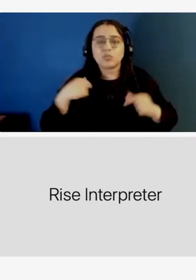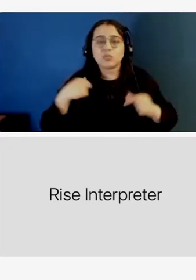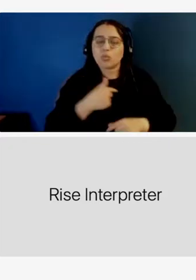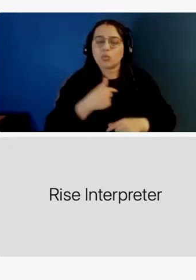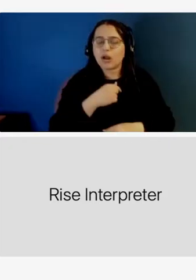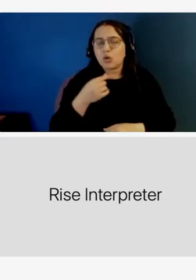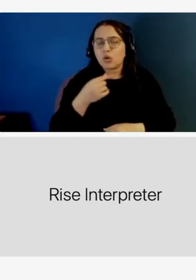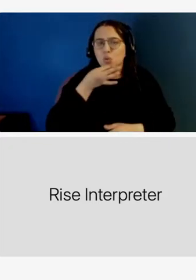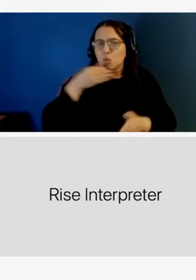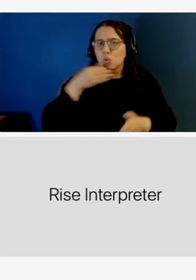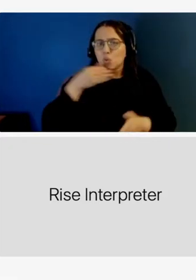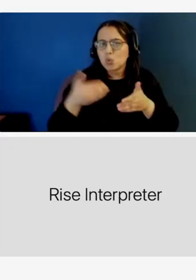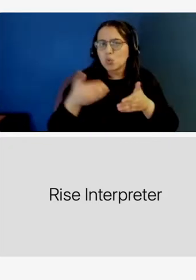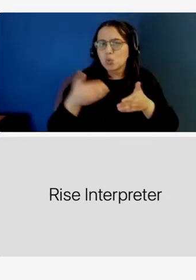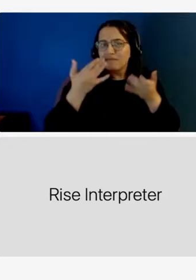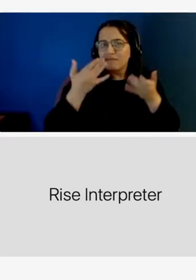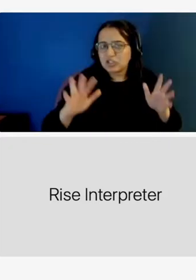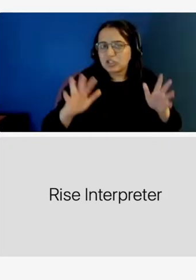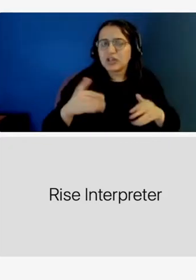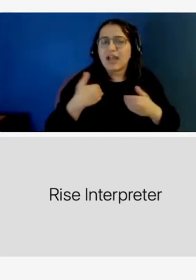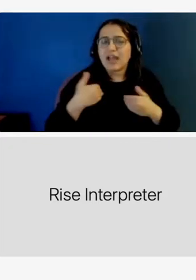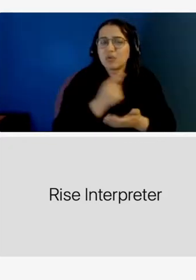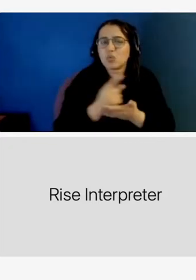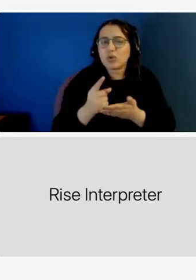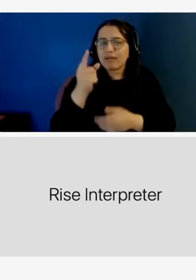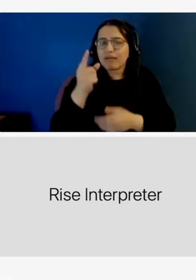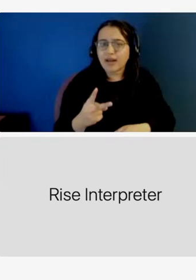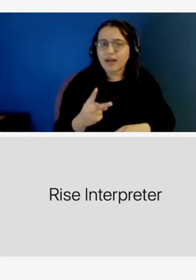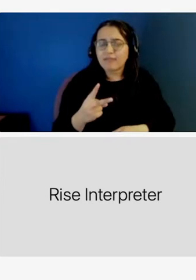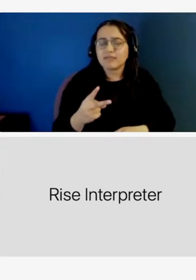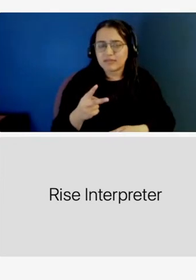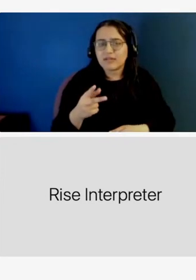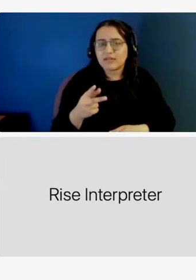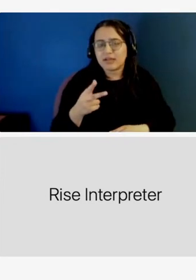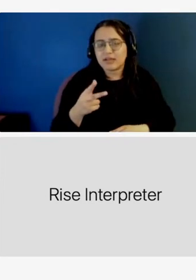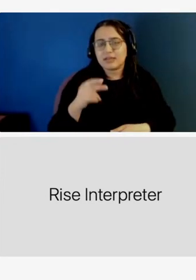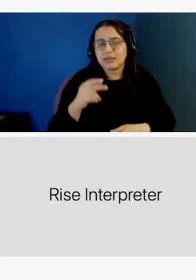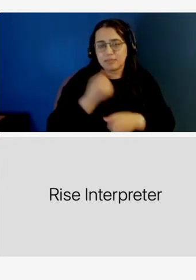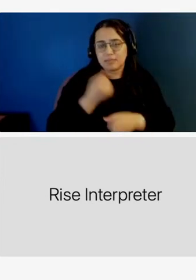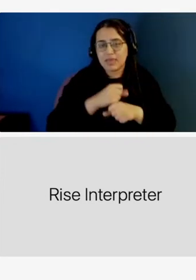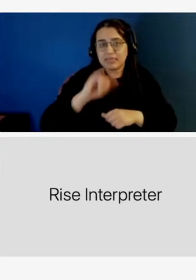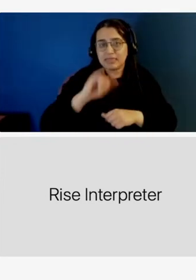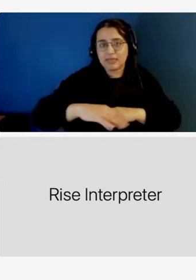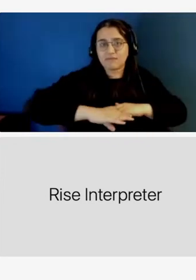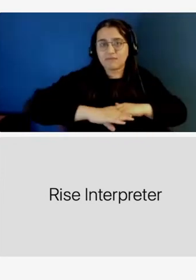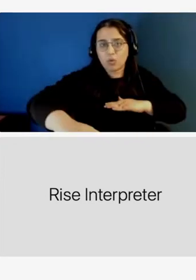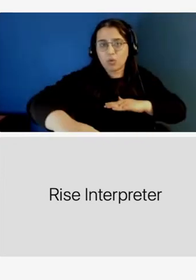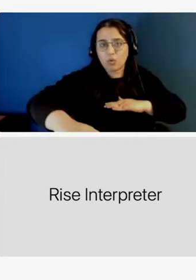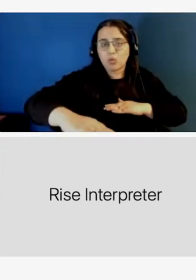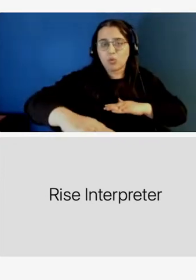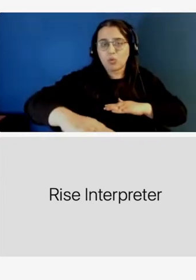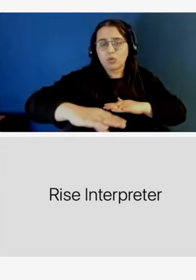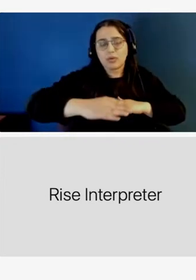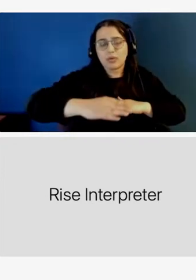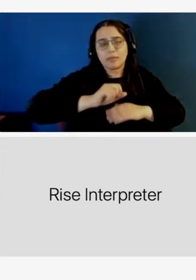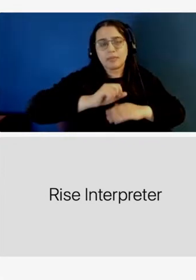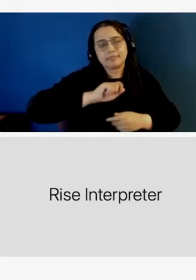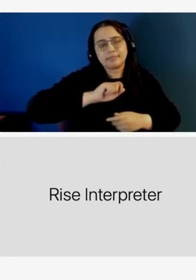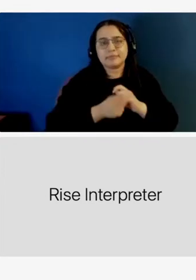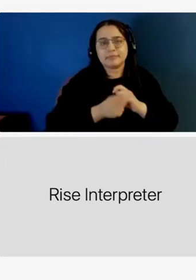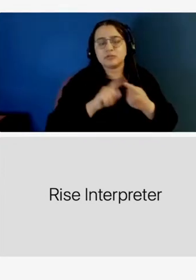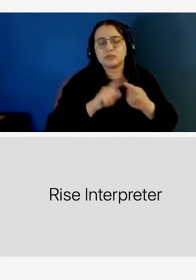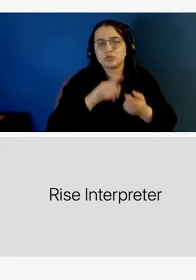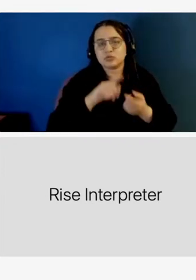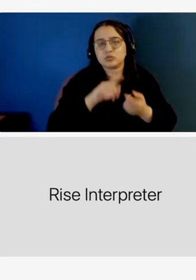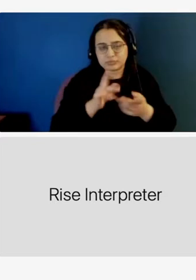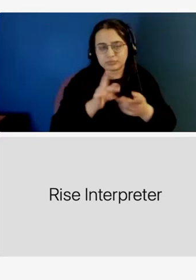away from turning the flooring back to the school site. all those unfortunate things that happened.